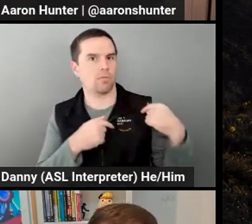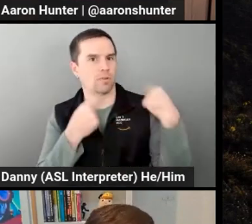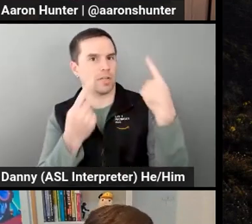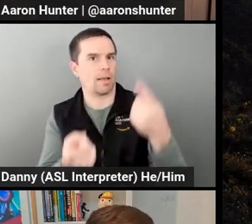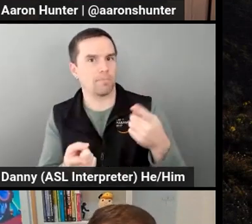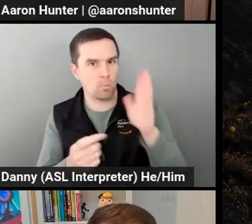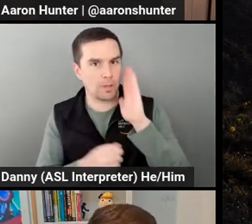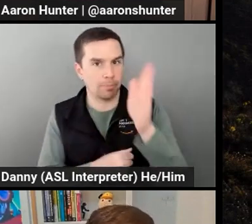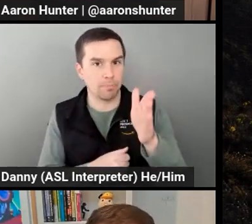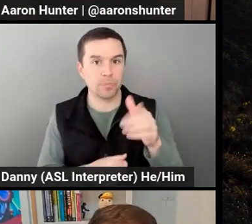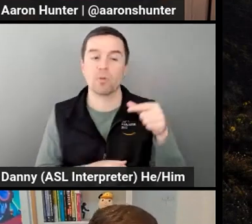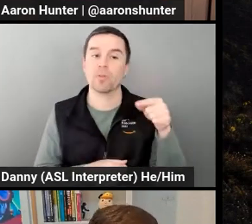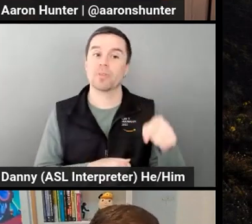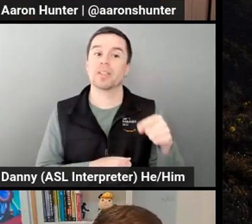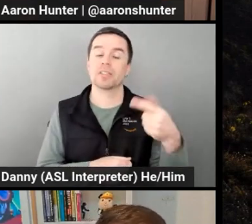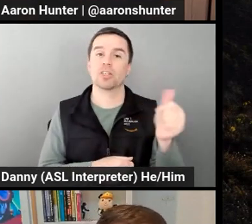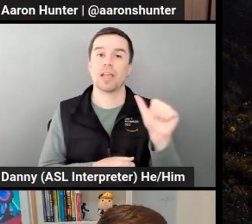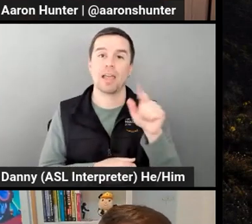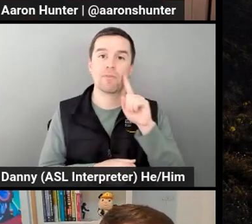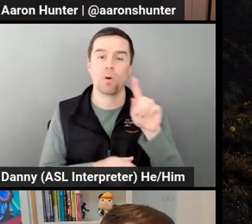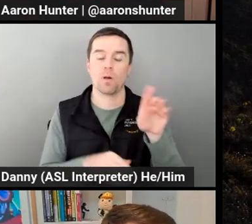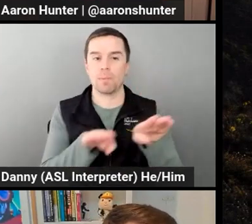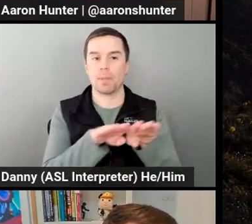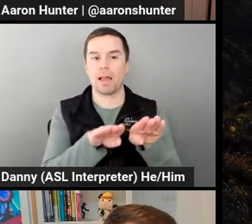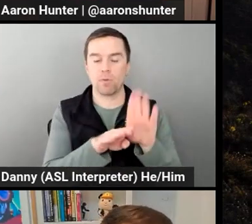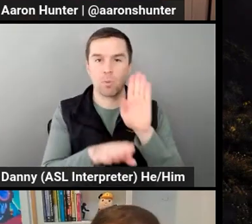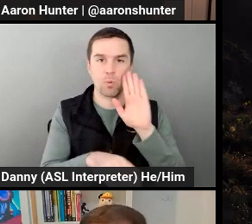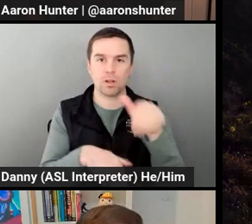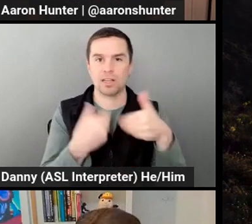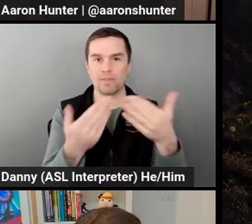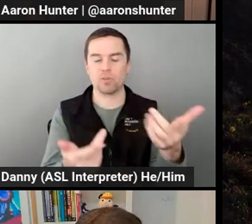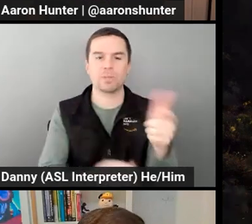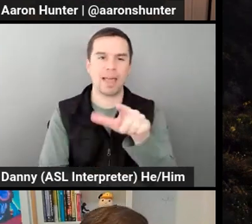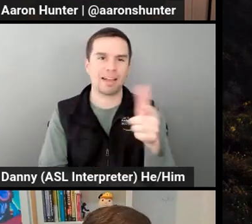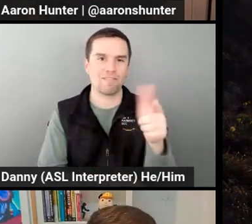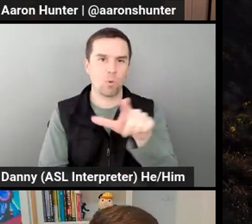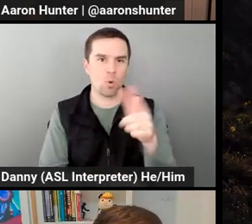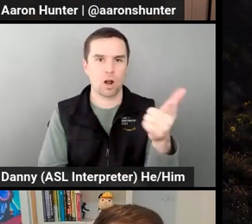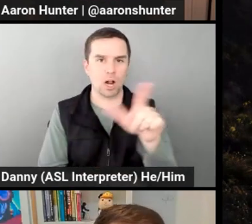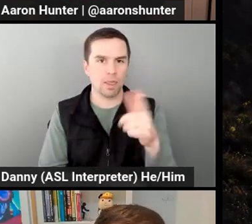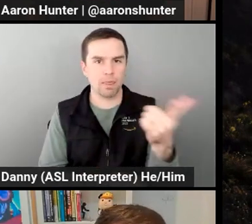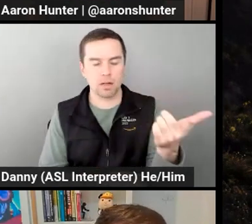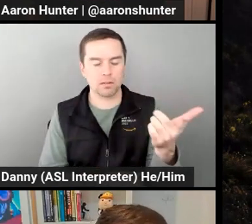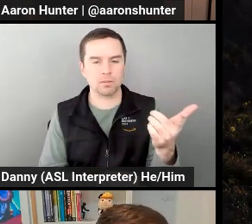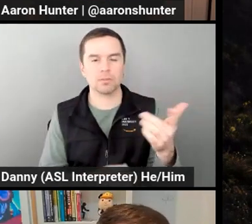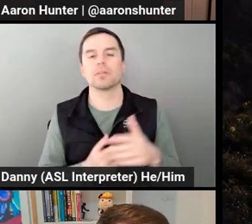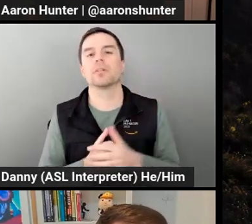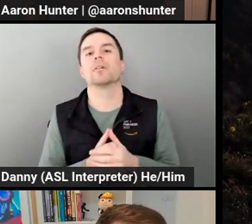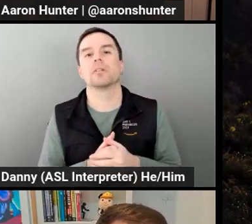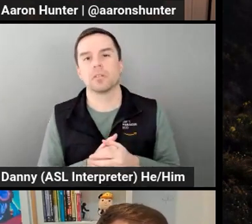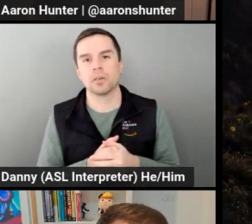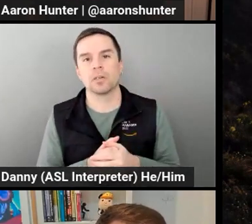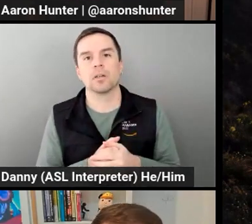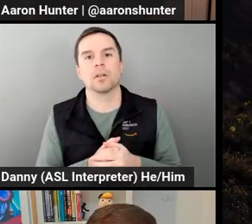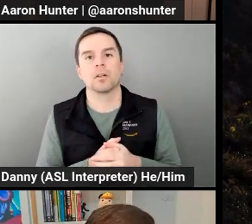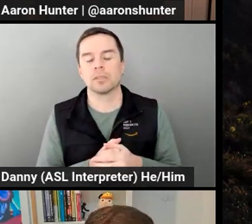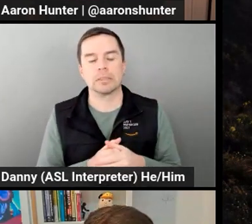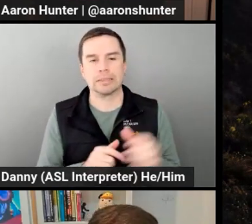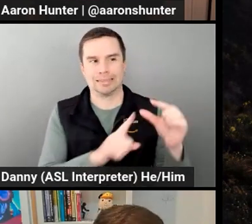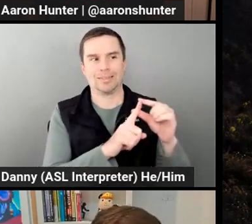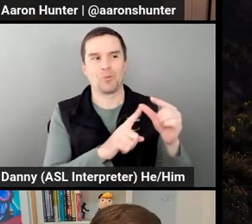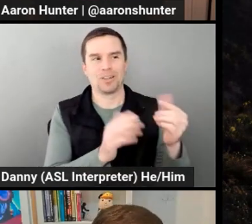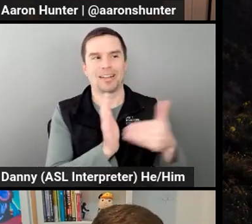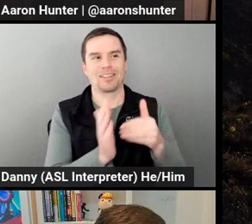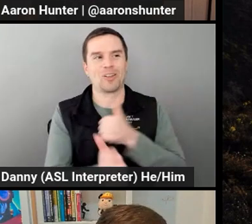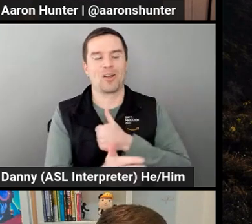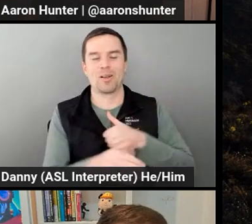GA of this platform that gives you this sort of back and forth, to misuse the term as we just heard from our friends. But